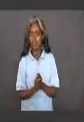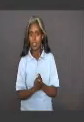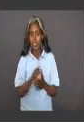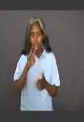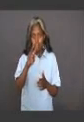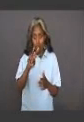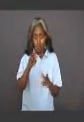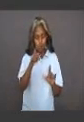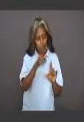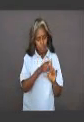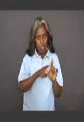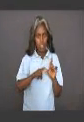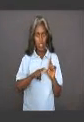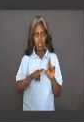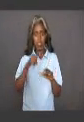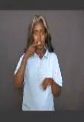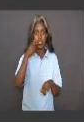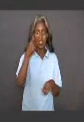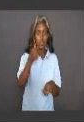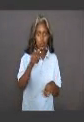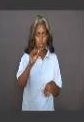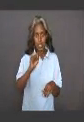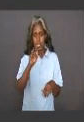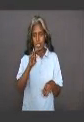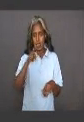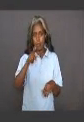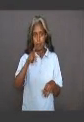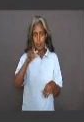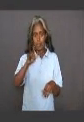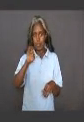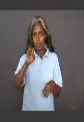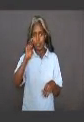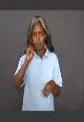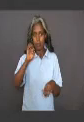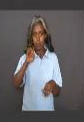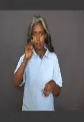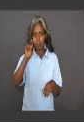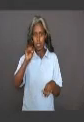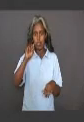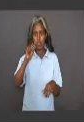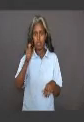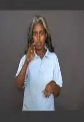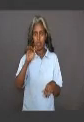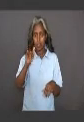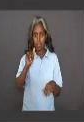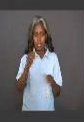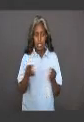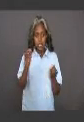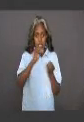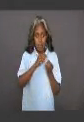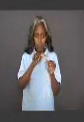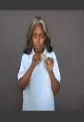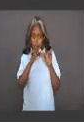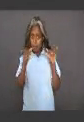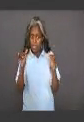Two angles are said to be supplementary if the sum of their measures